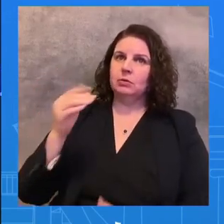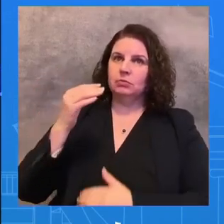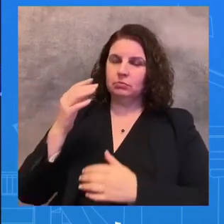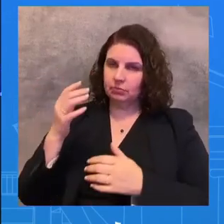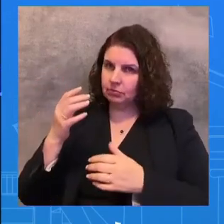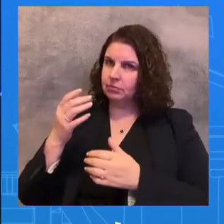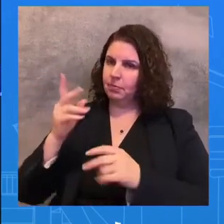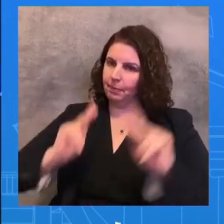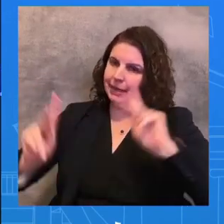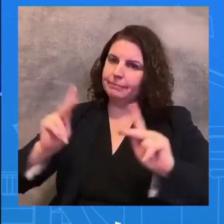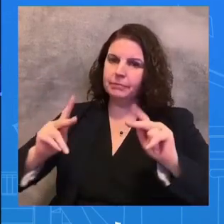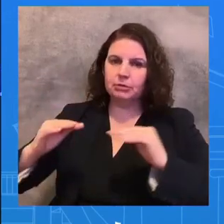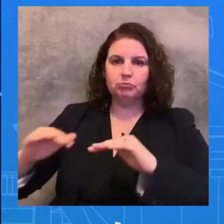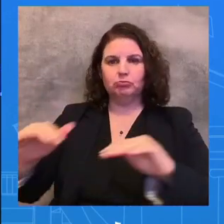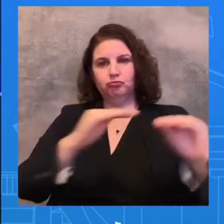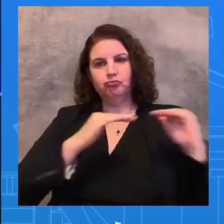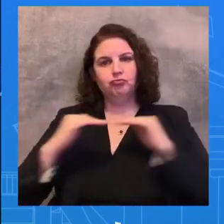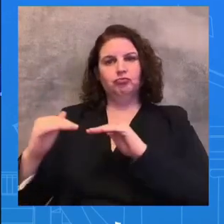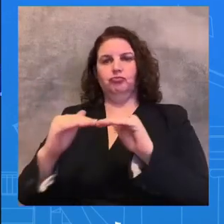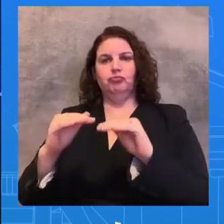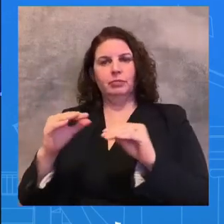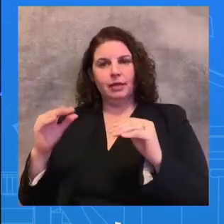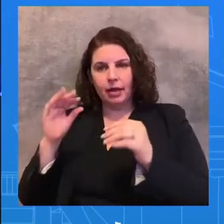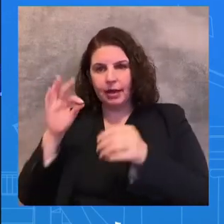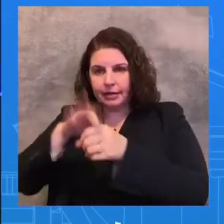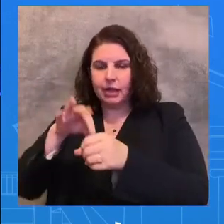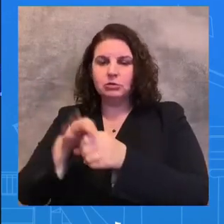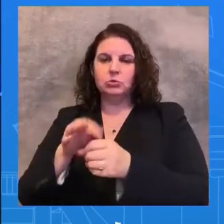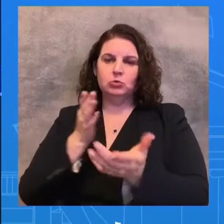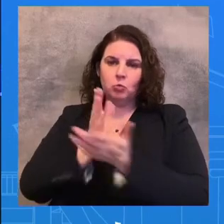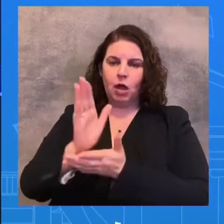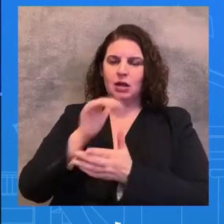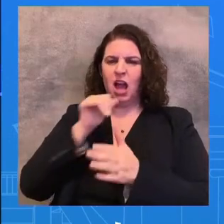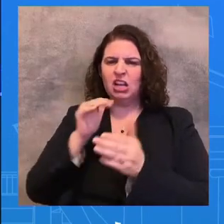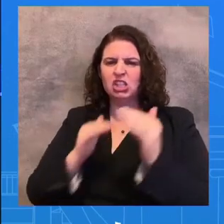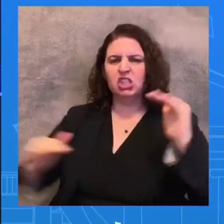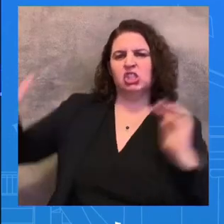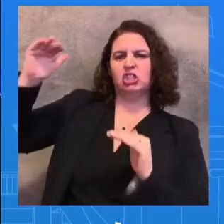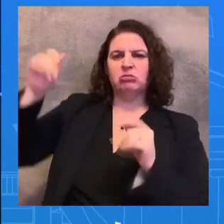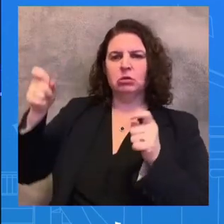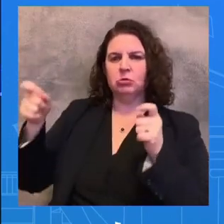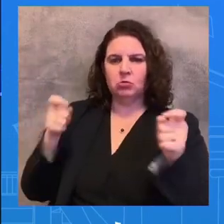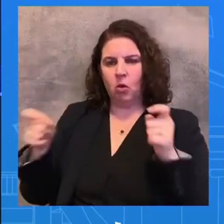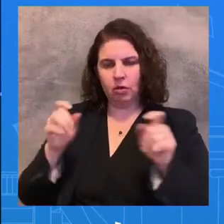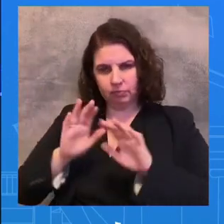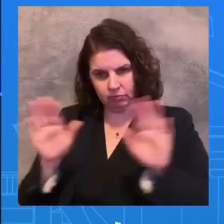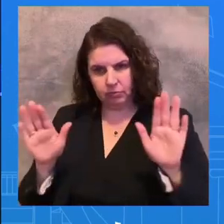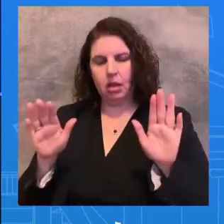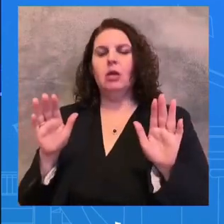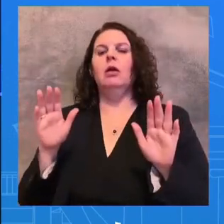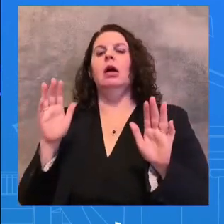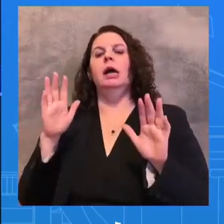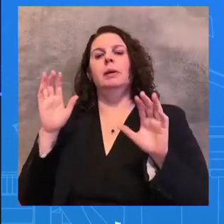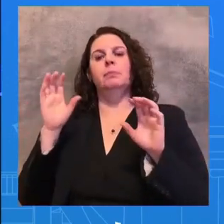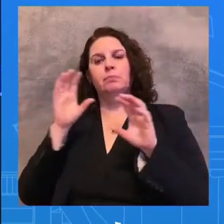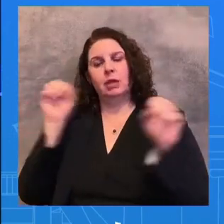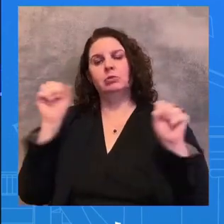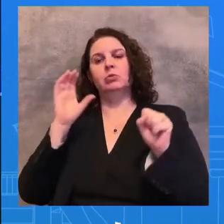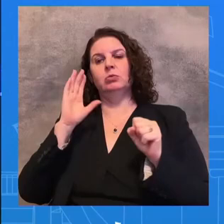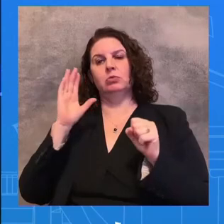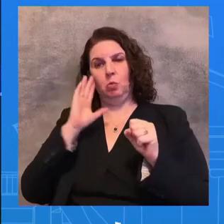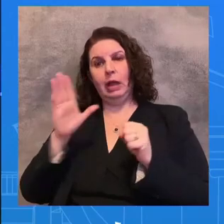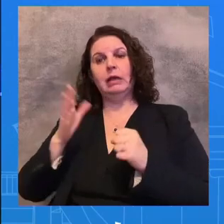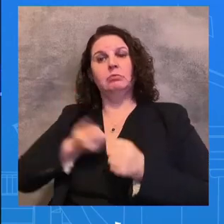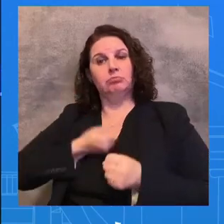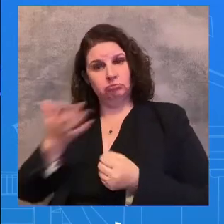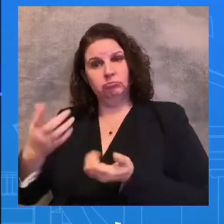fair elections. And these kinds of principles are things the president will share, but he's not here to lecture President Ruto. President Ruto, in fact,